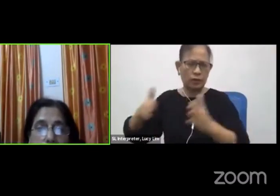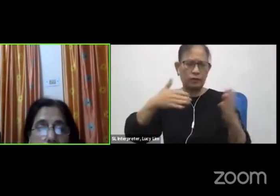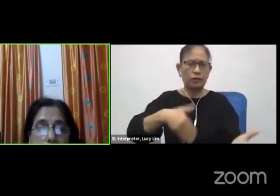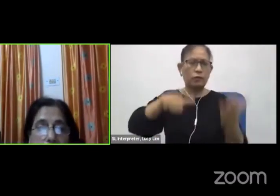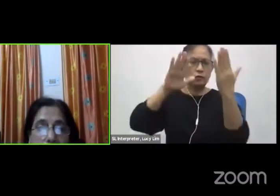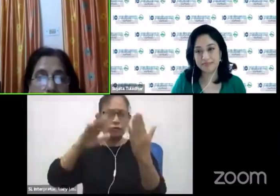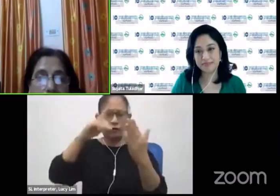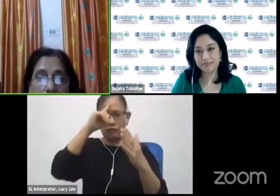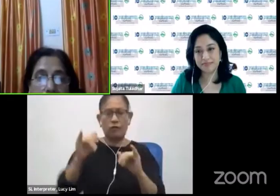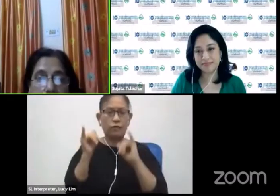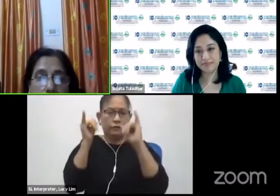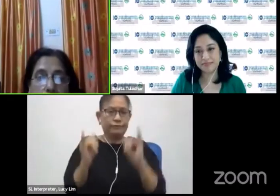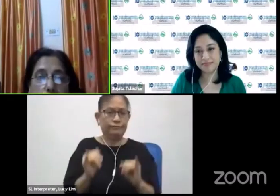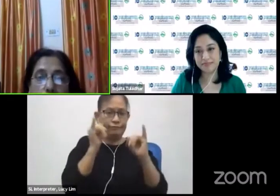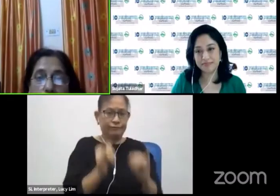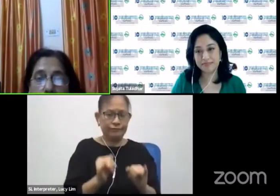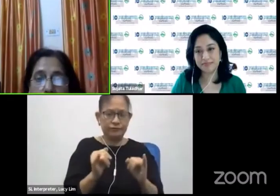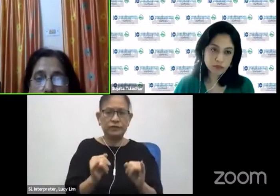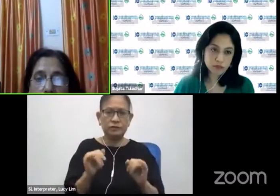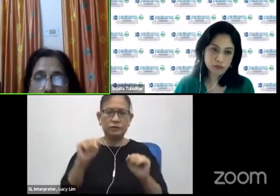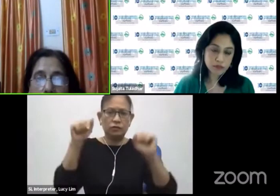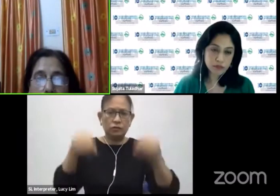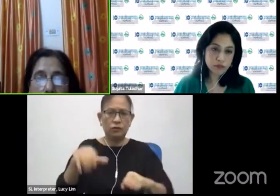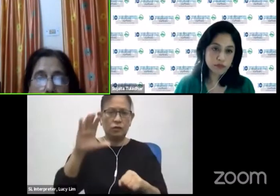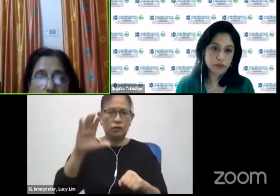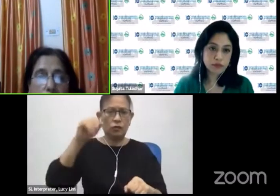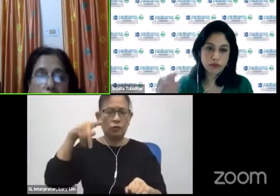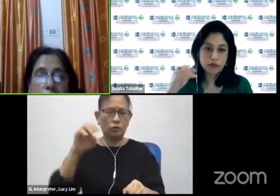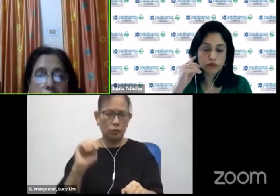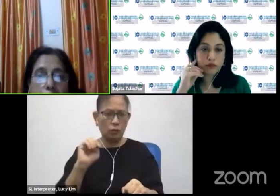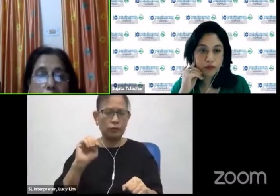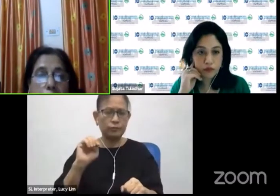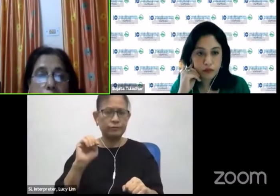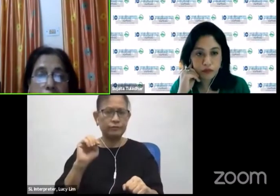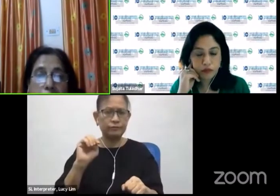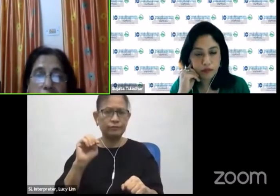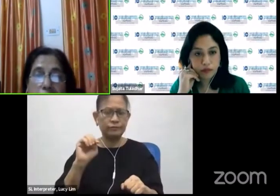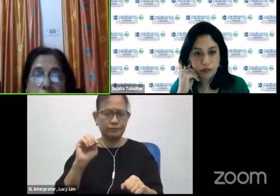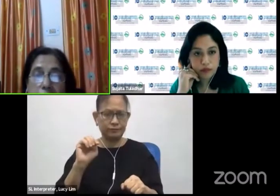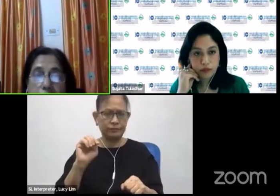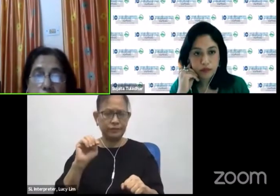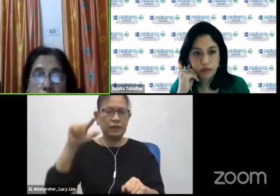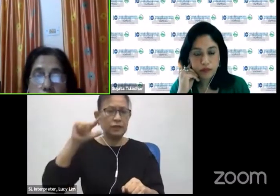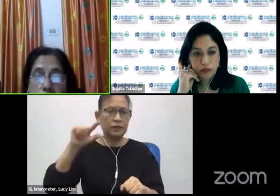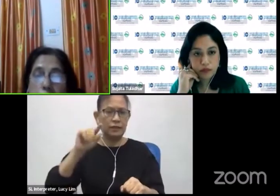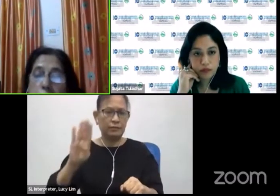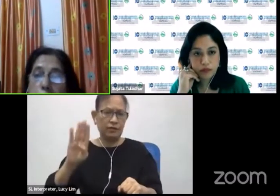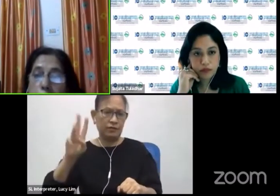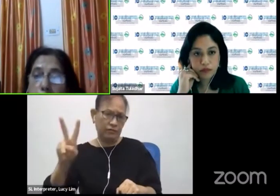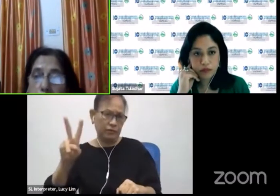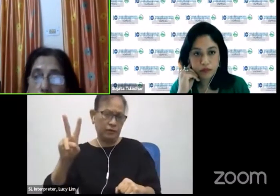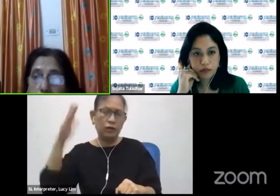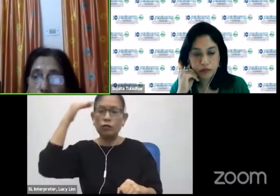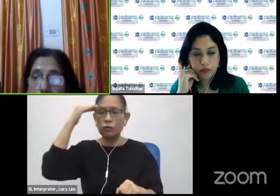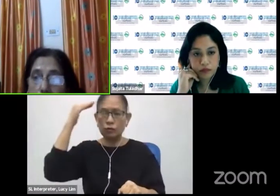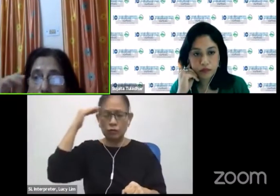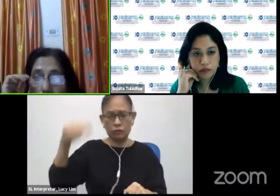with gender-based violence, knowing that there are governments who ignore addressing these issues